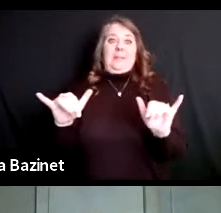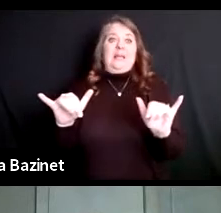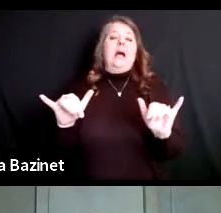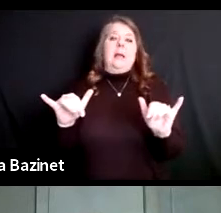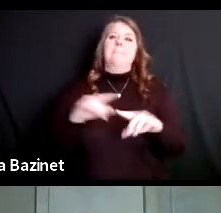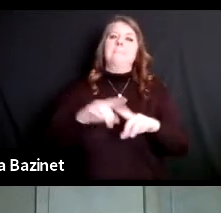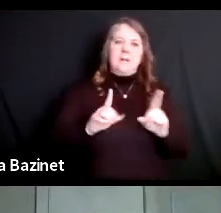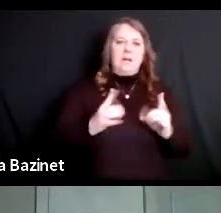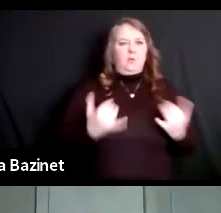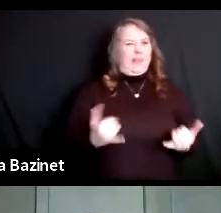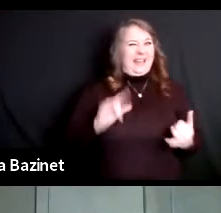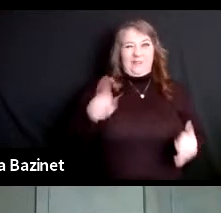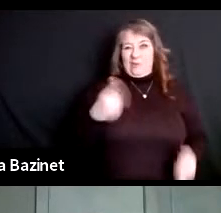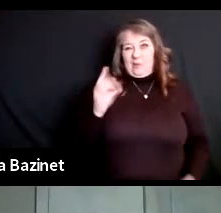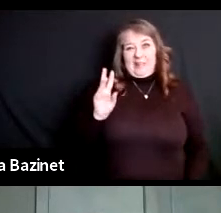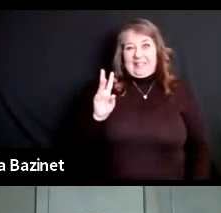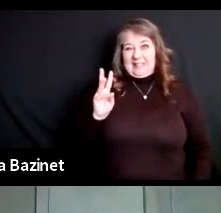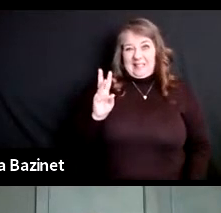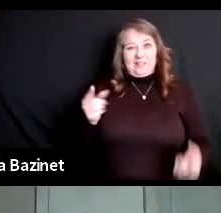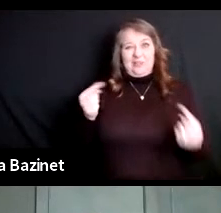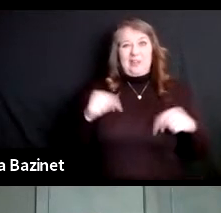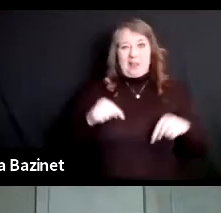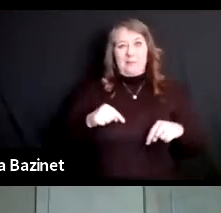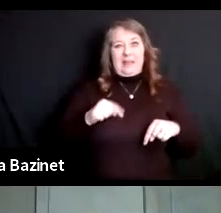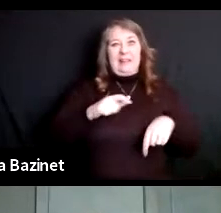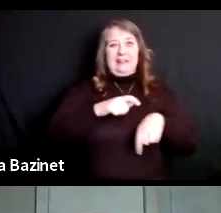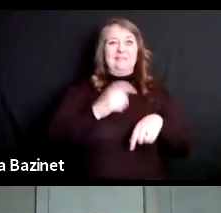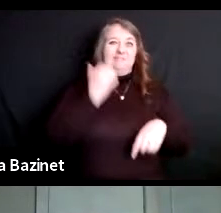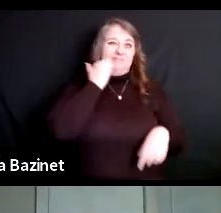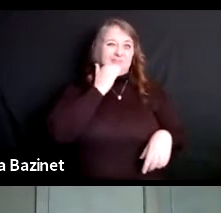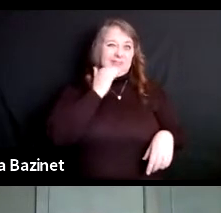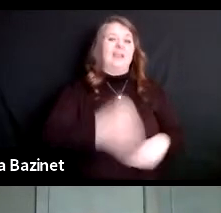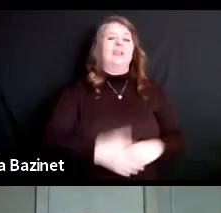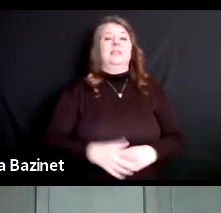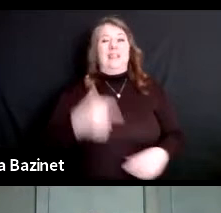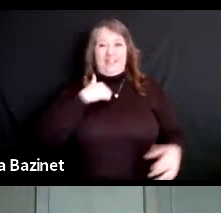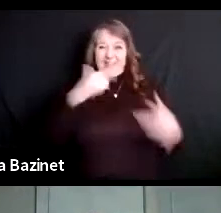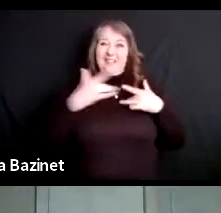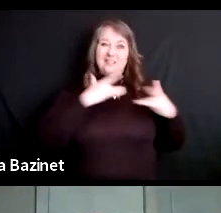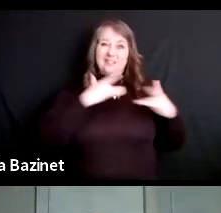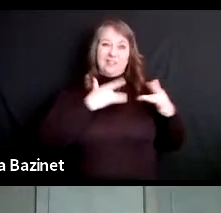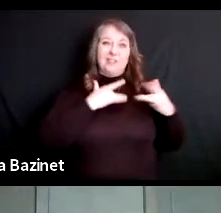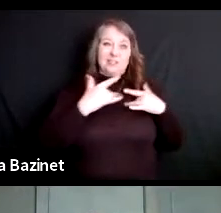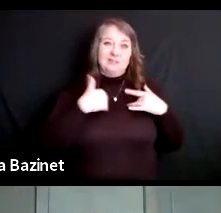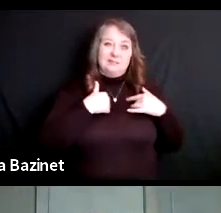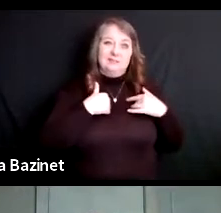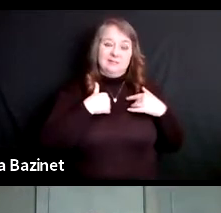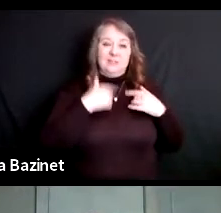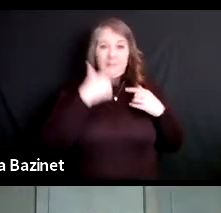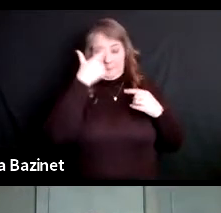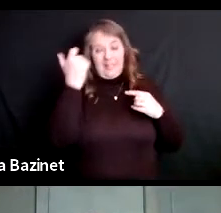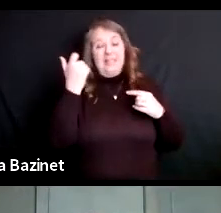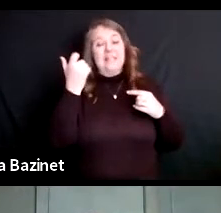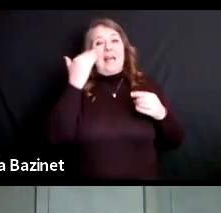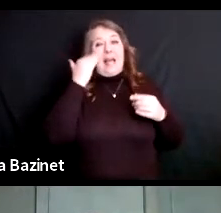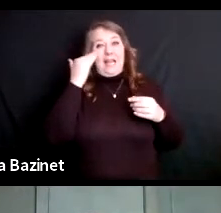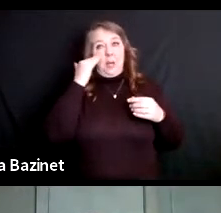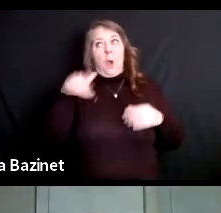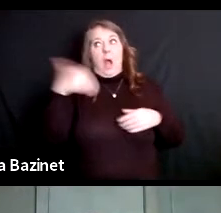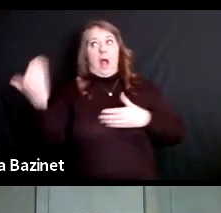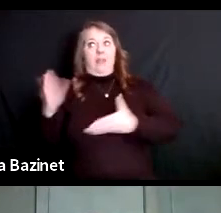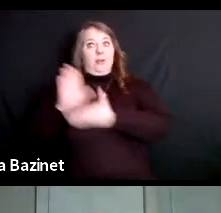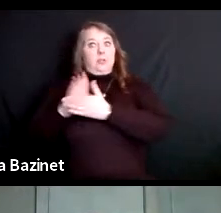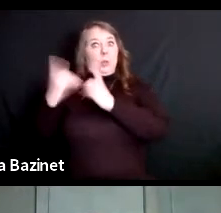time, I only have 6 at a time. And that concerns me because I know that a neighboring school